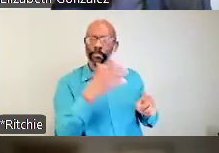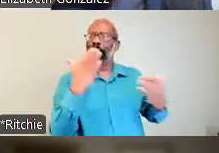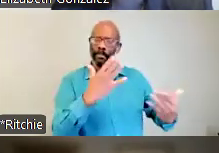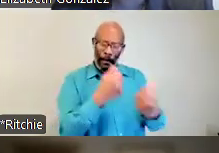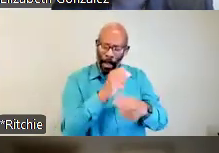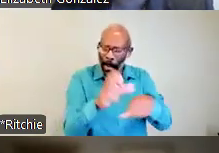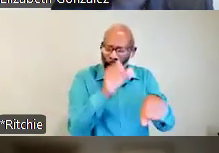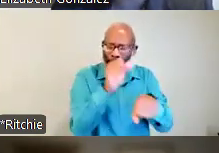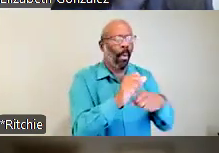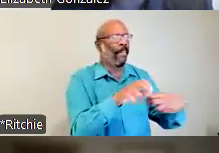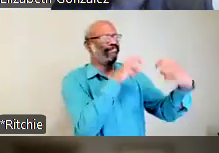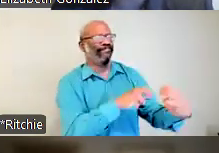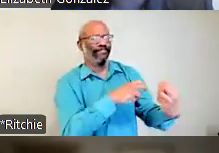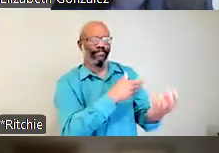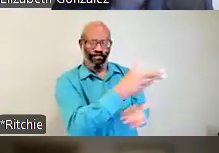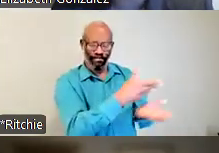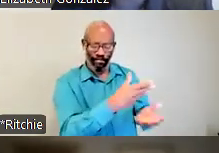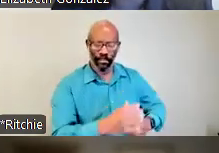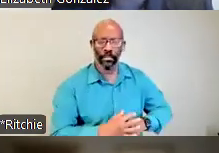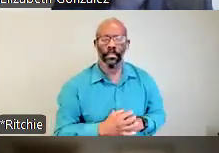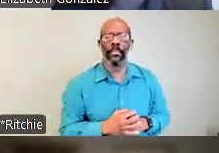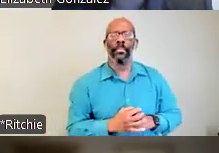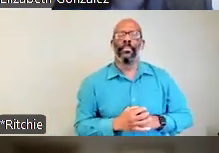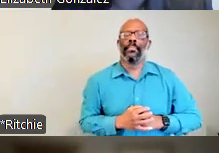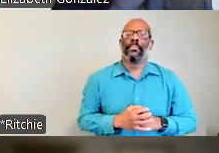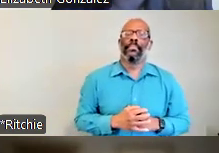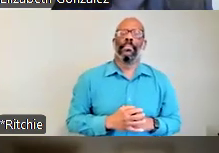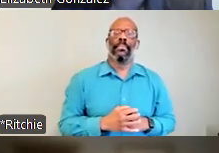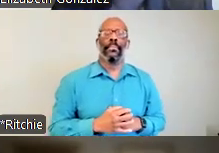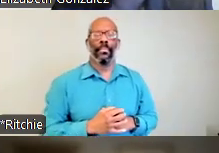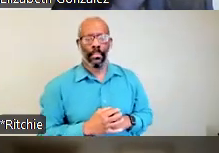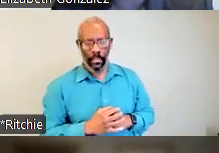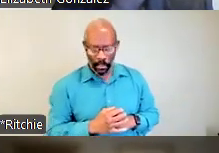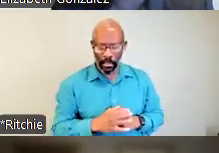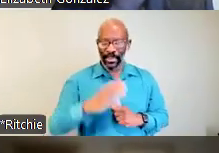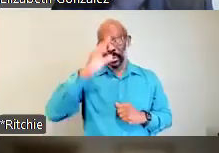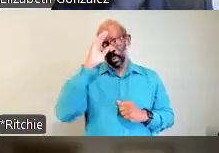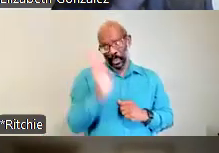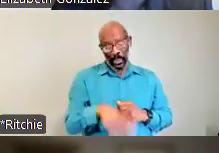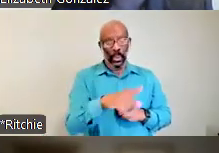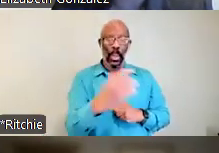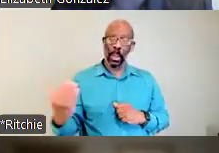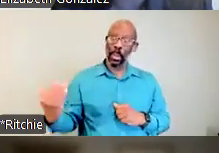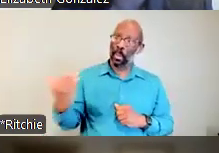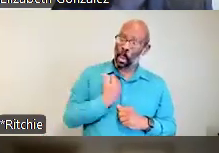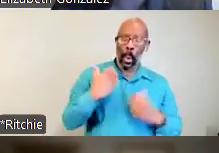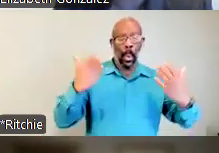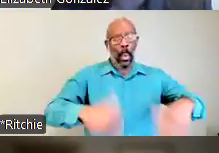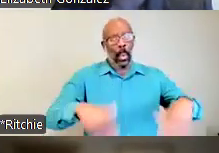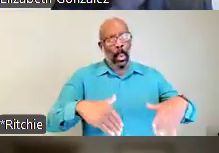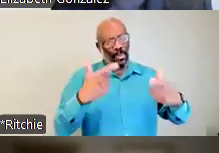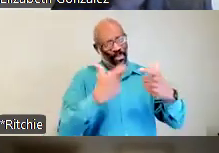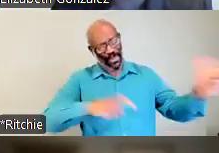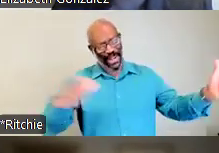Bankruptcy is a really, really big financial decision, and it can impact your life for at least